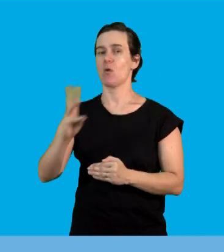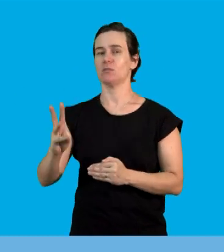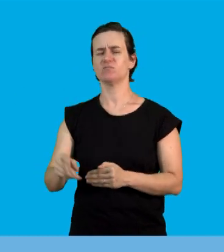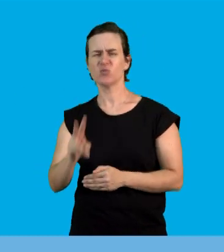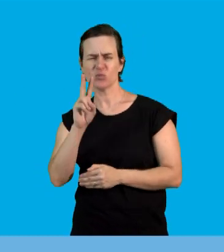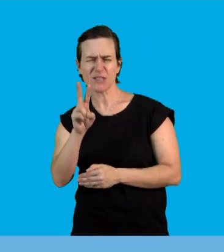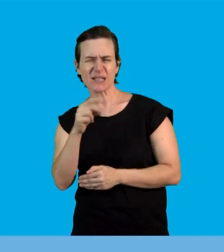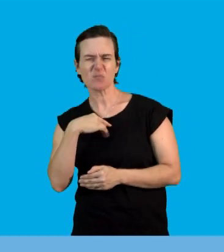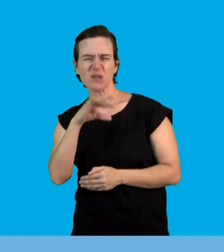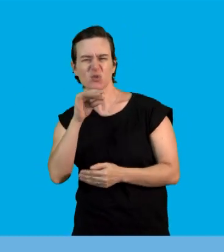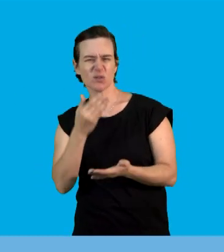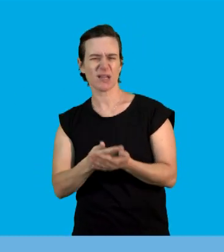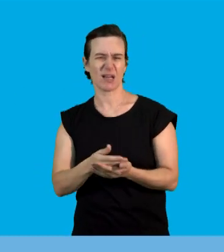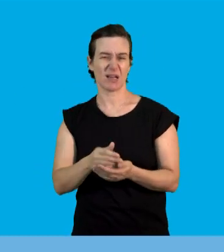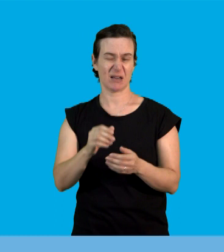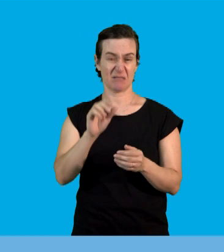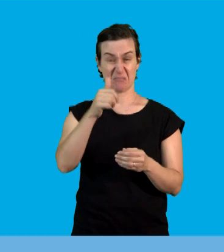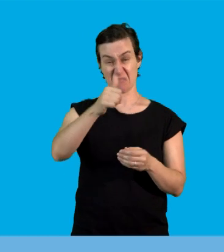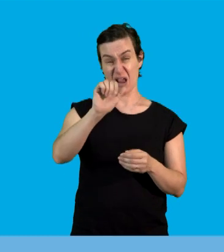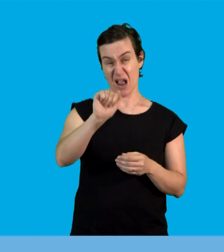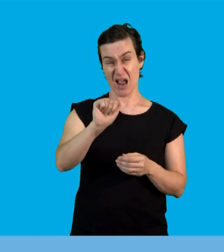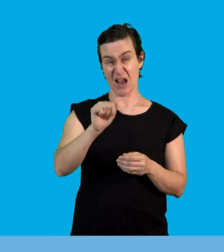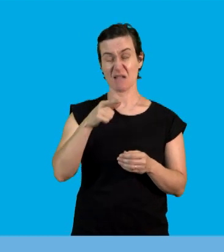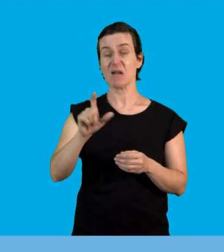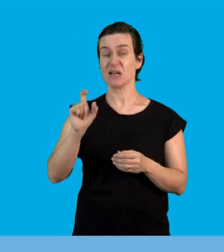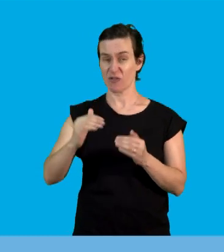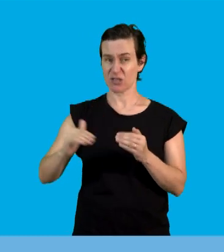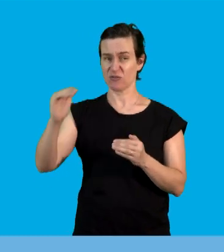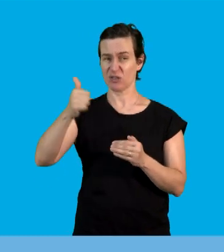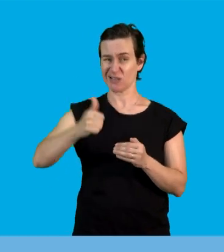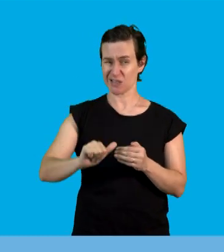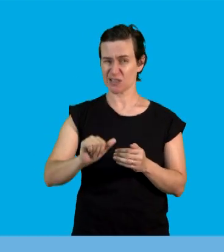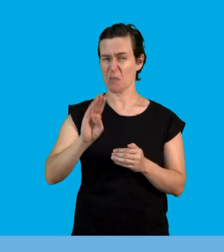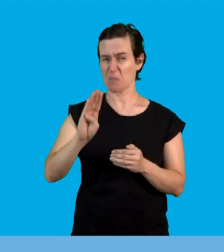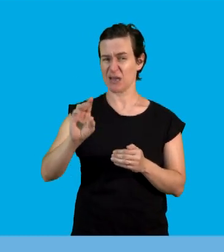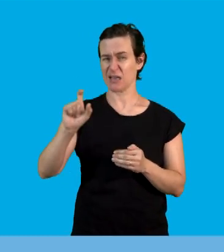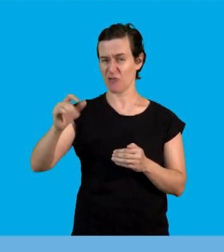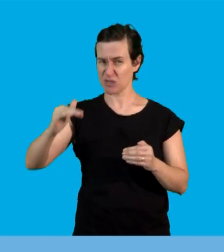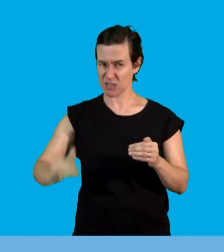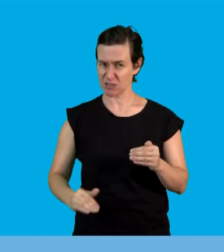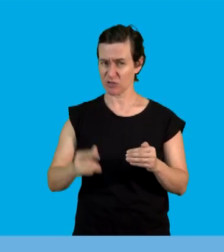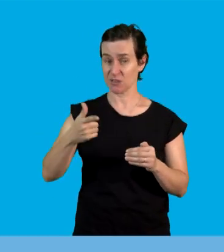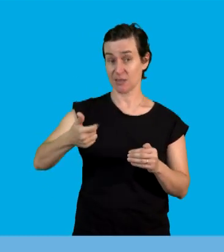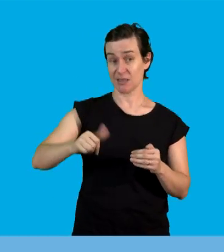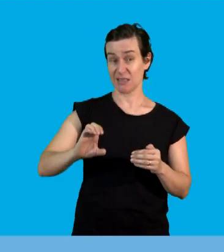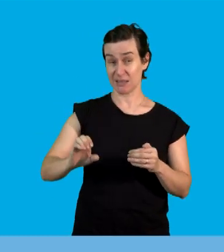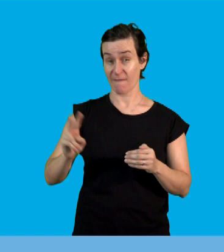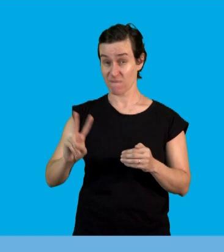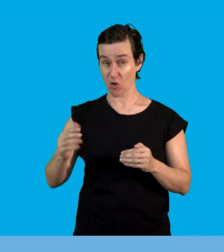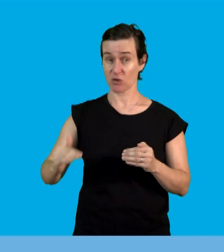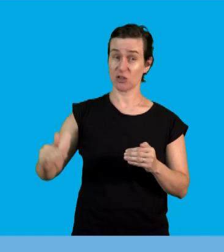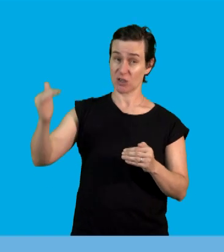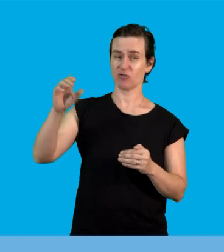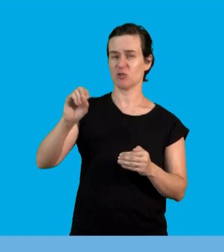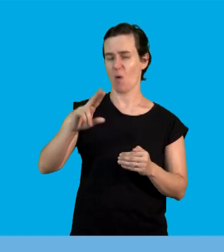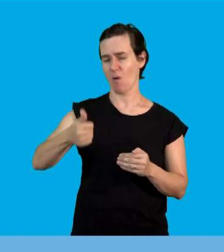looking at our options that are given here, the current will also increase, the current will decrease, the voltage will increase, or the